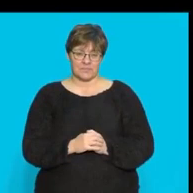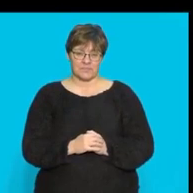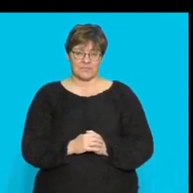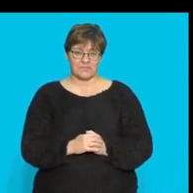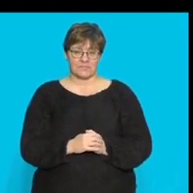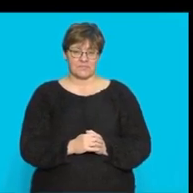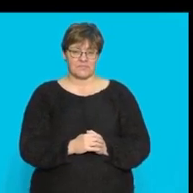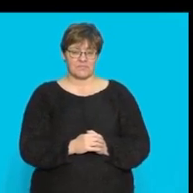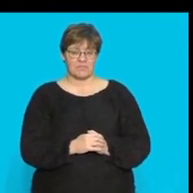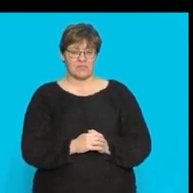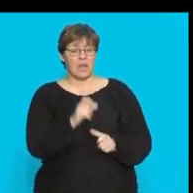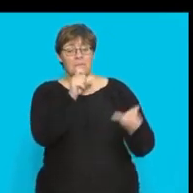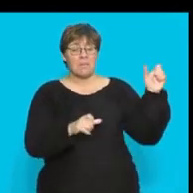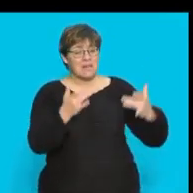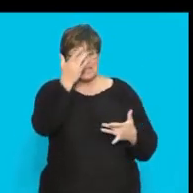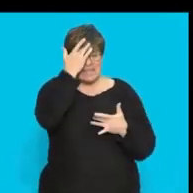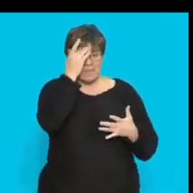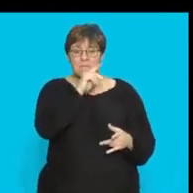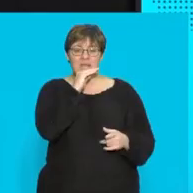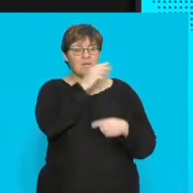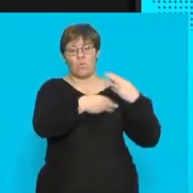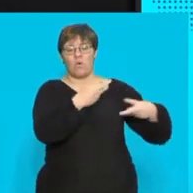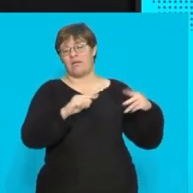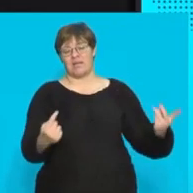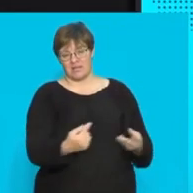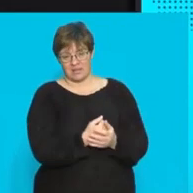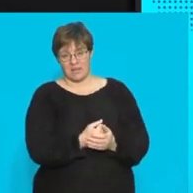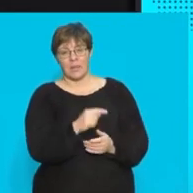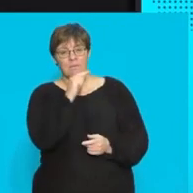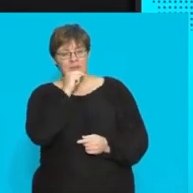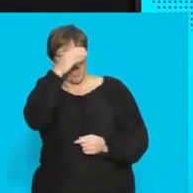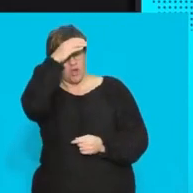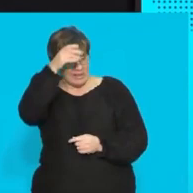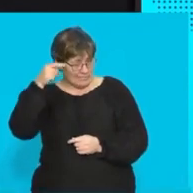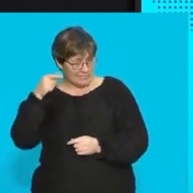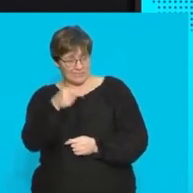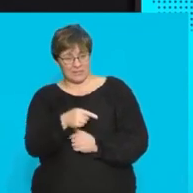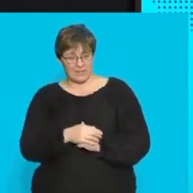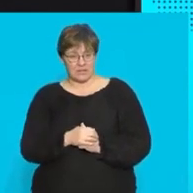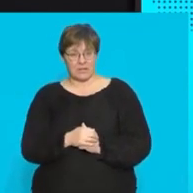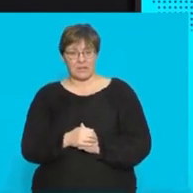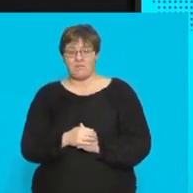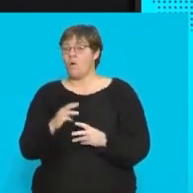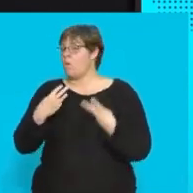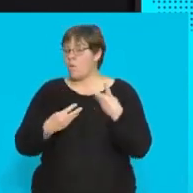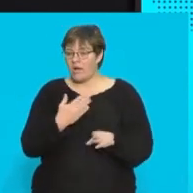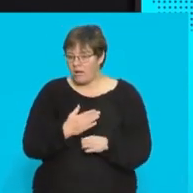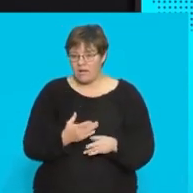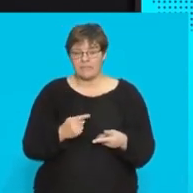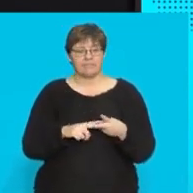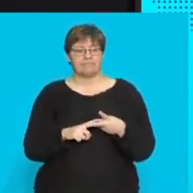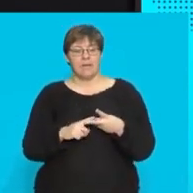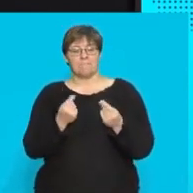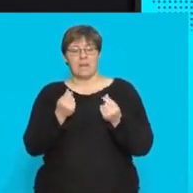All right, so if people are sick, they can't work. So that's the whole concept that you're looking at. If they can't work, they can't make